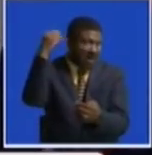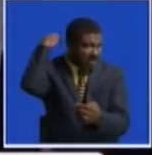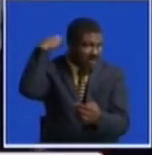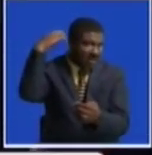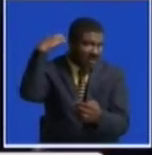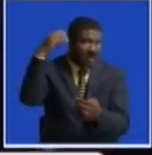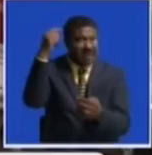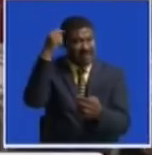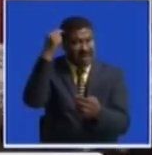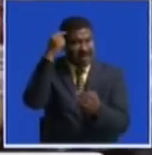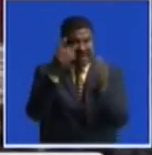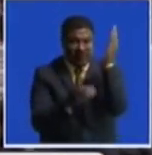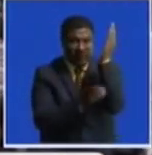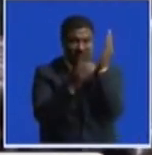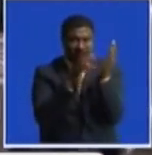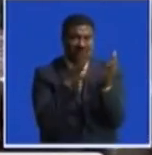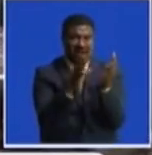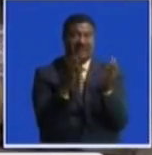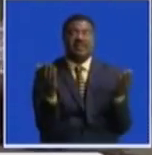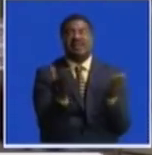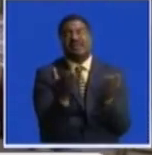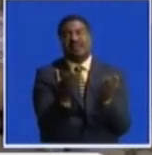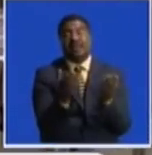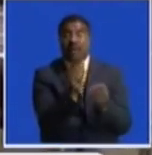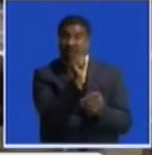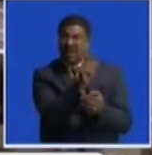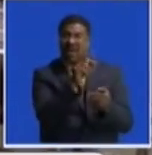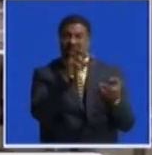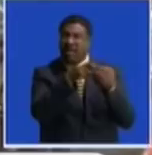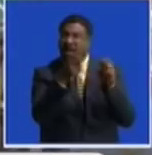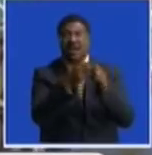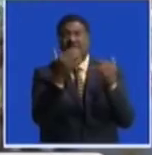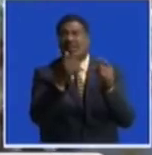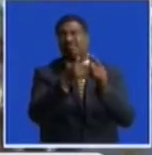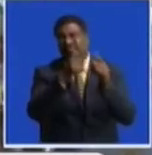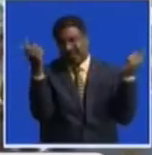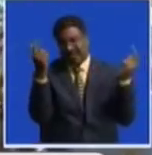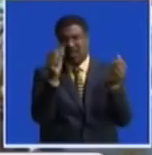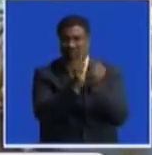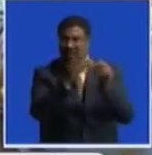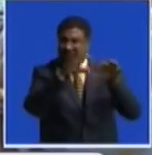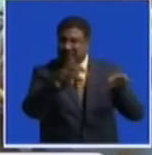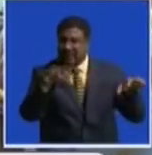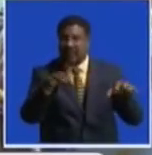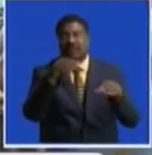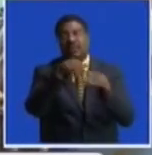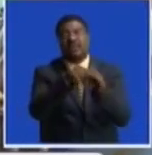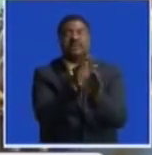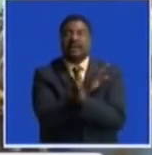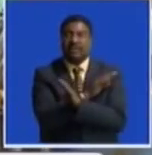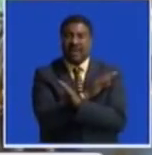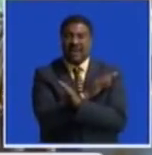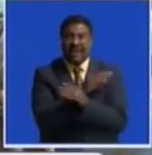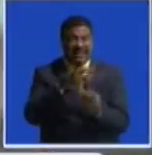form properly. And these conditions have become rampant among children in Zambia, especially in